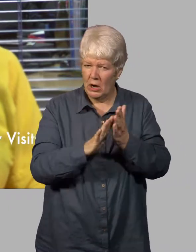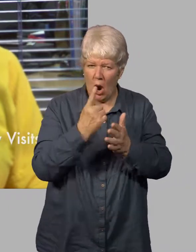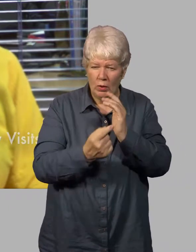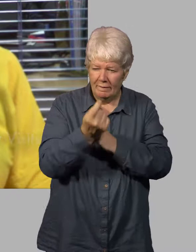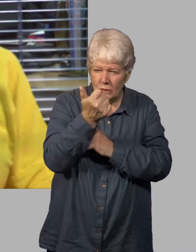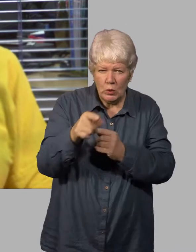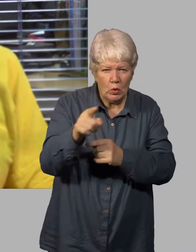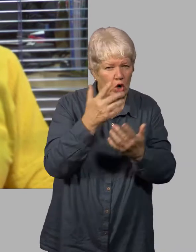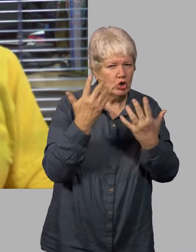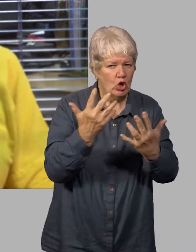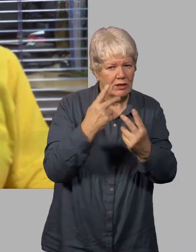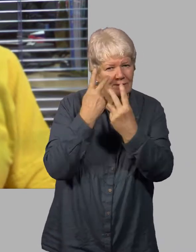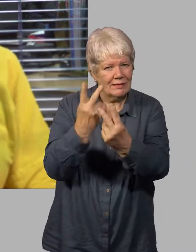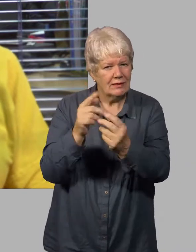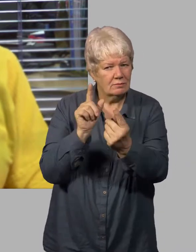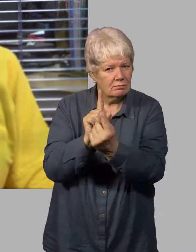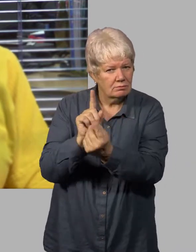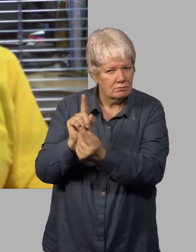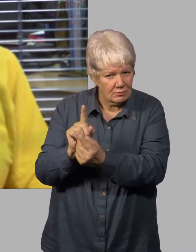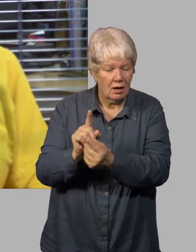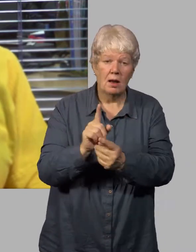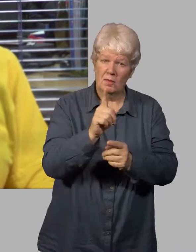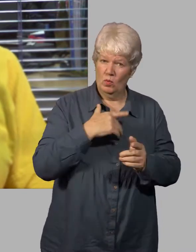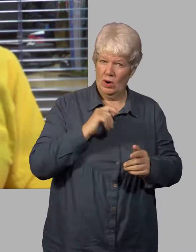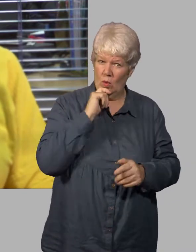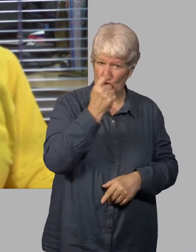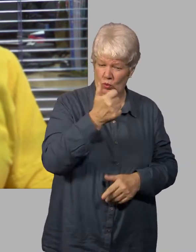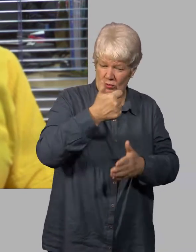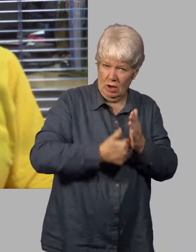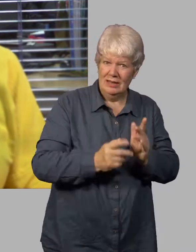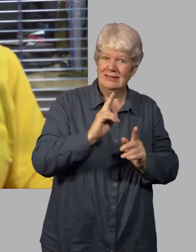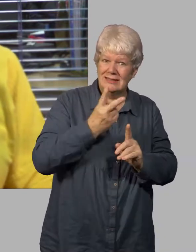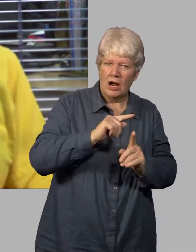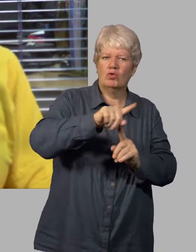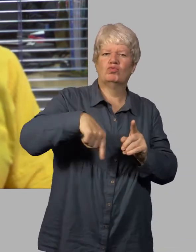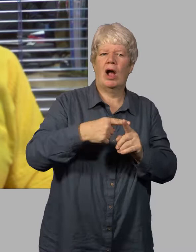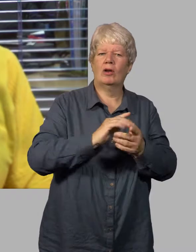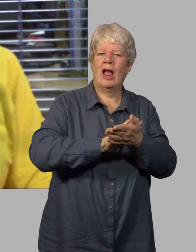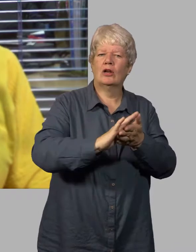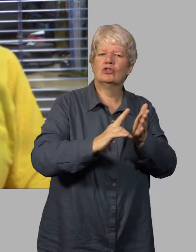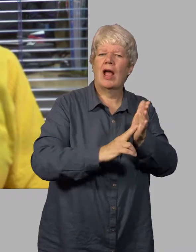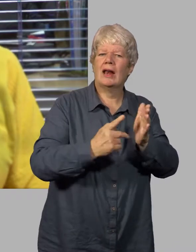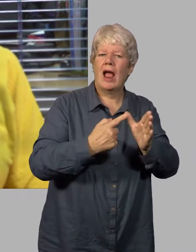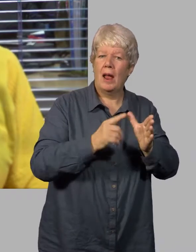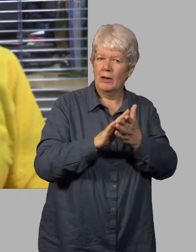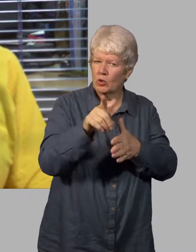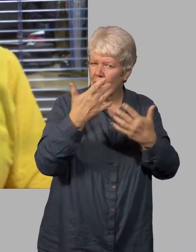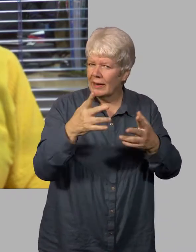one. We will very soon start scheduling our second round of H&As, so if you had your visit